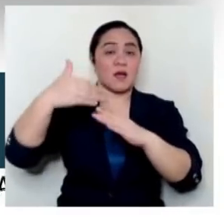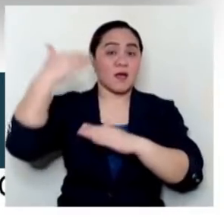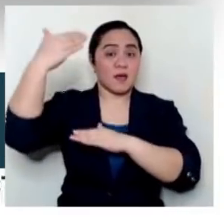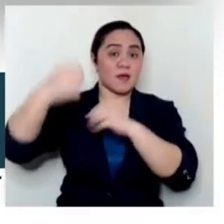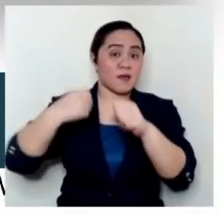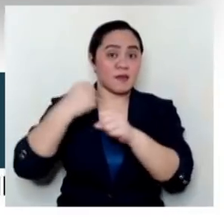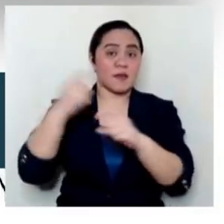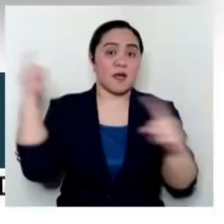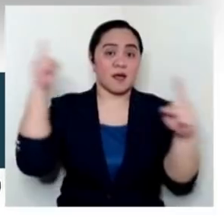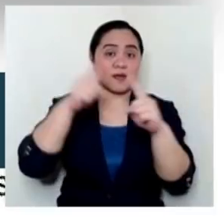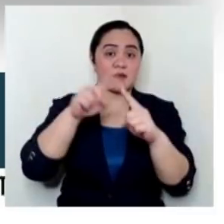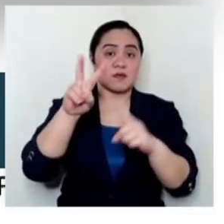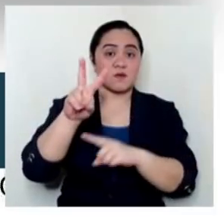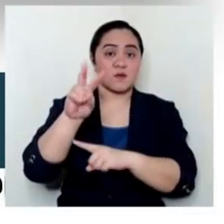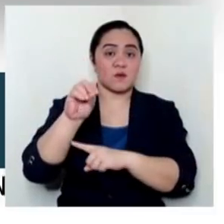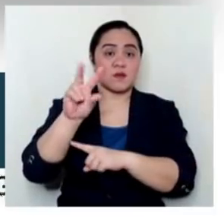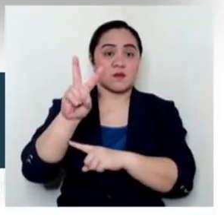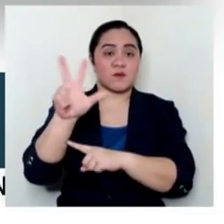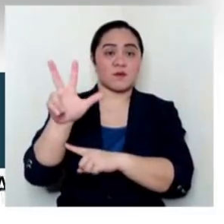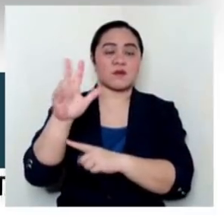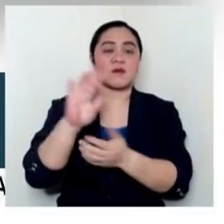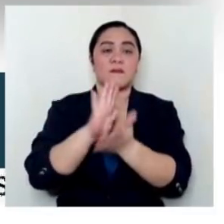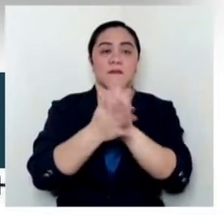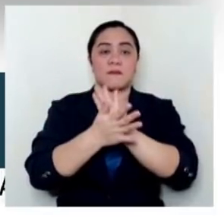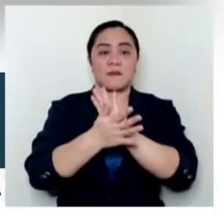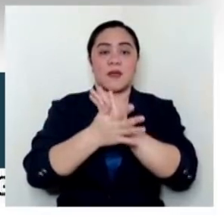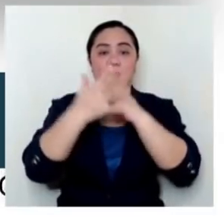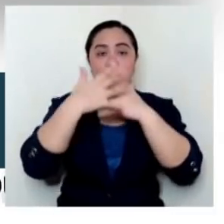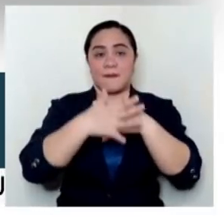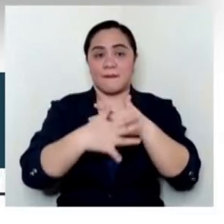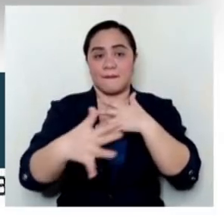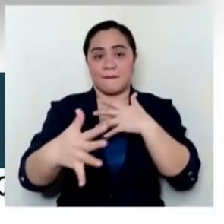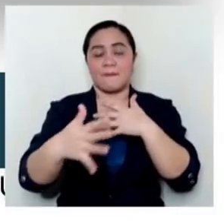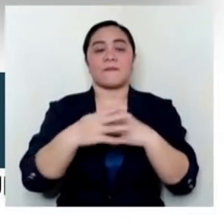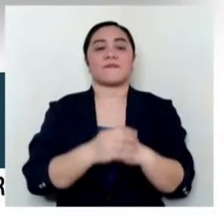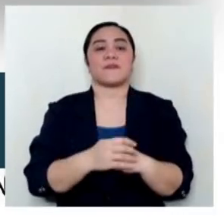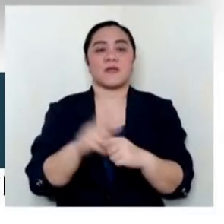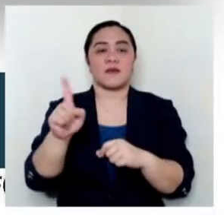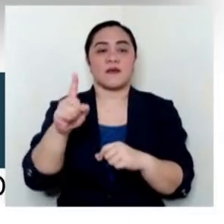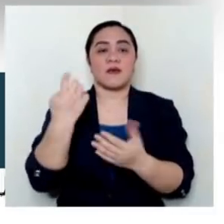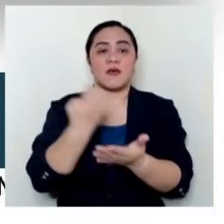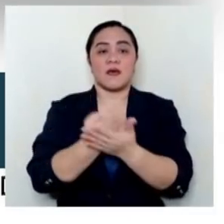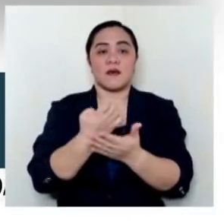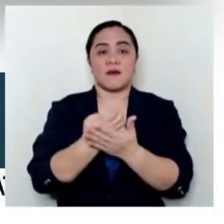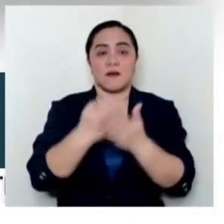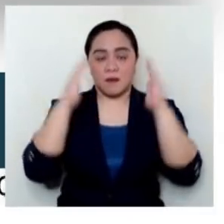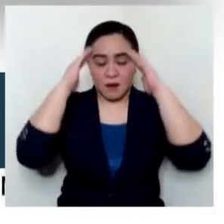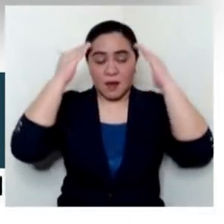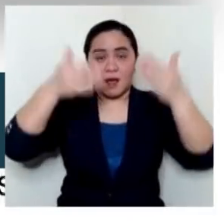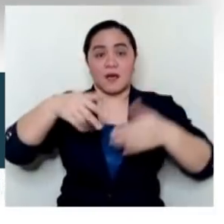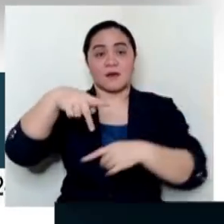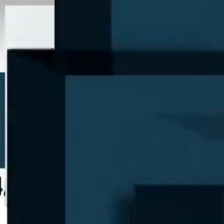2023 as supply-side pressures moderate. At least one economist agrees with the central bank's assessment.